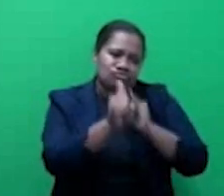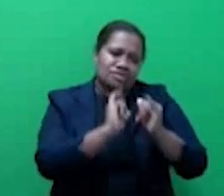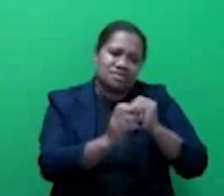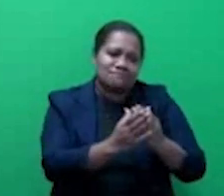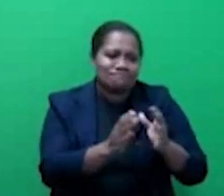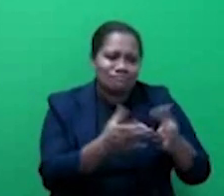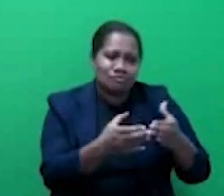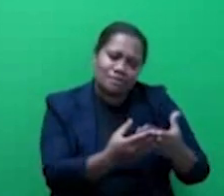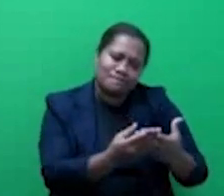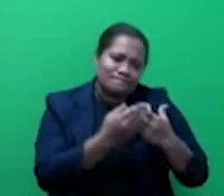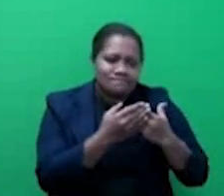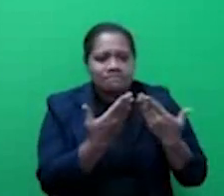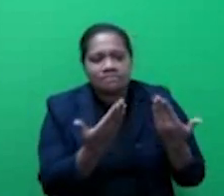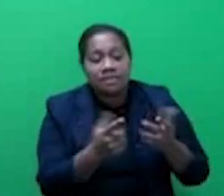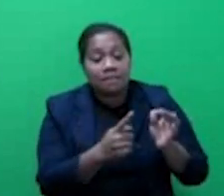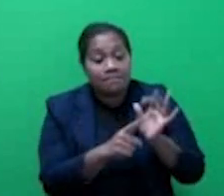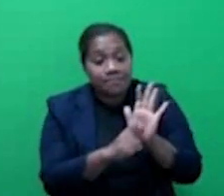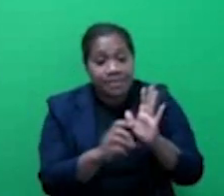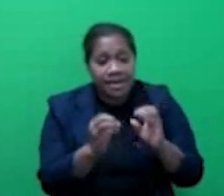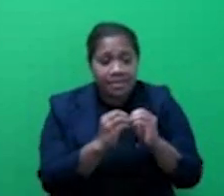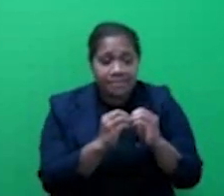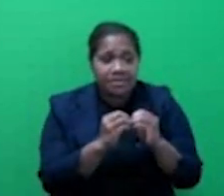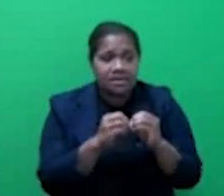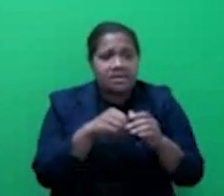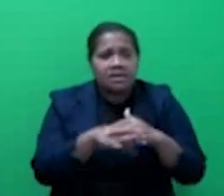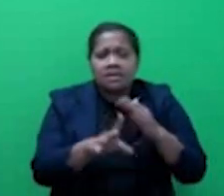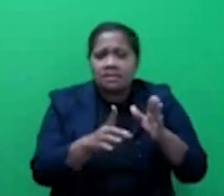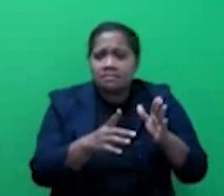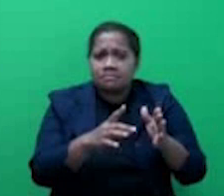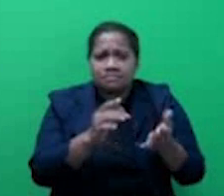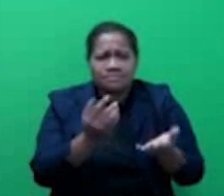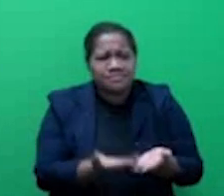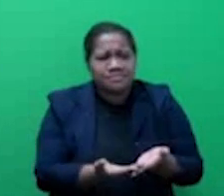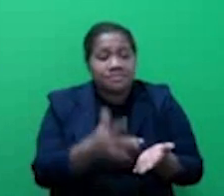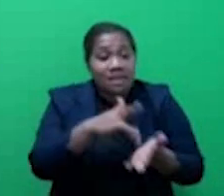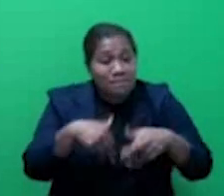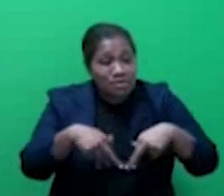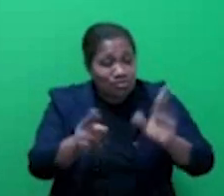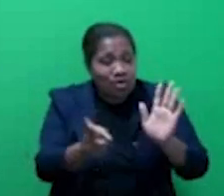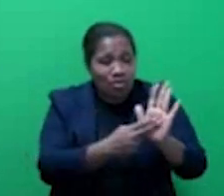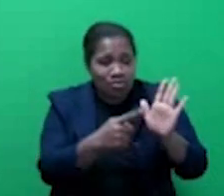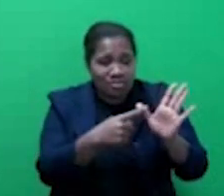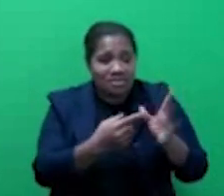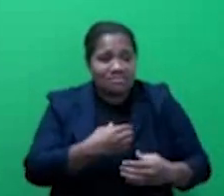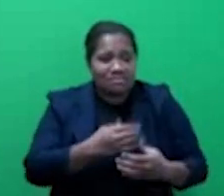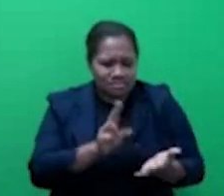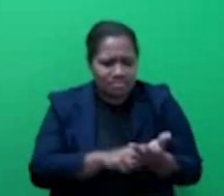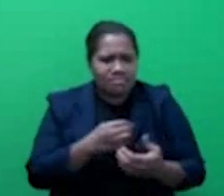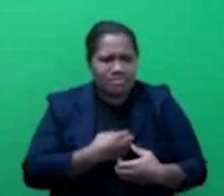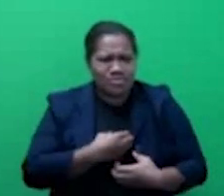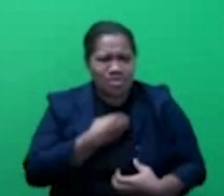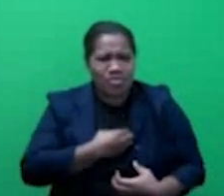The PRB case in Mead Road, I did the thorough analysis of the case, and what I